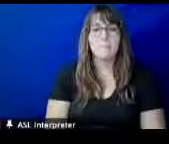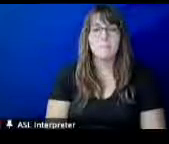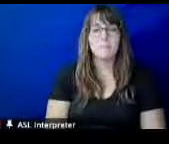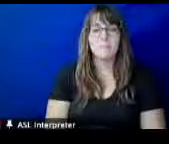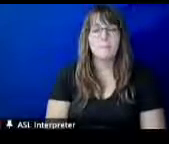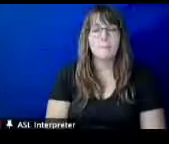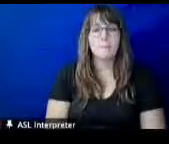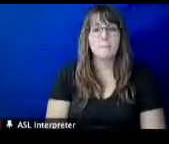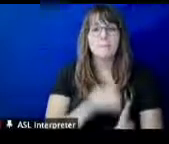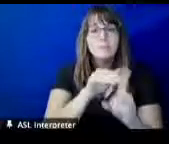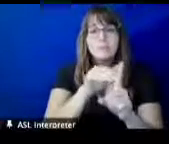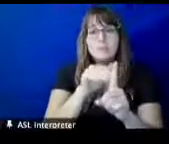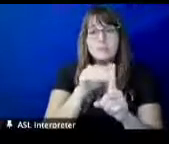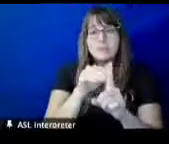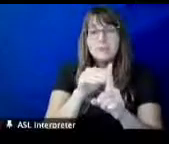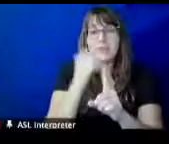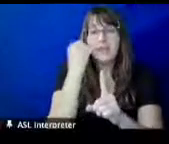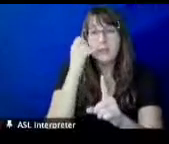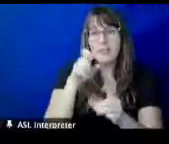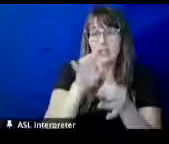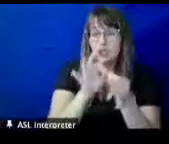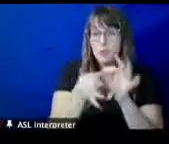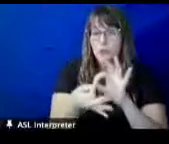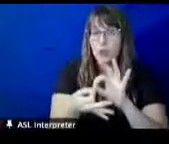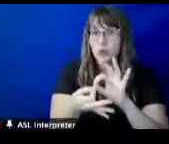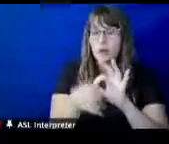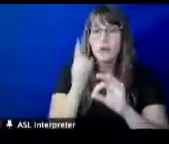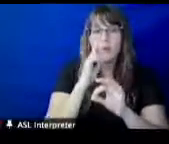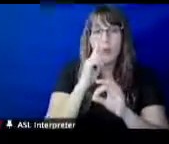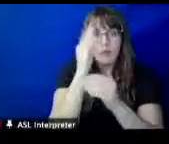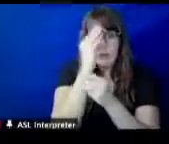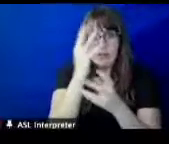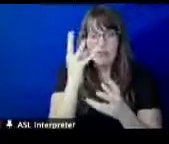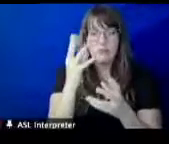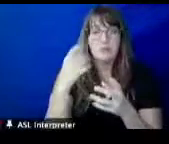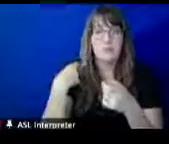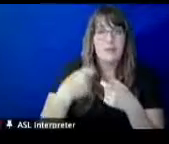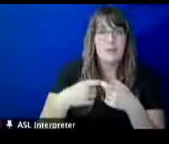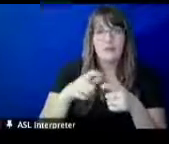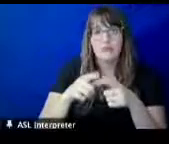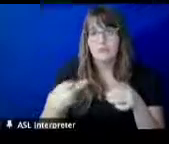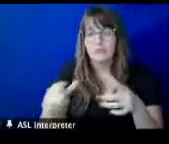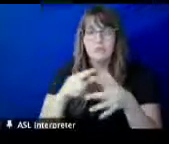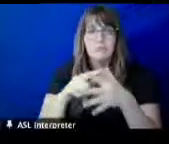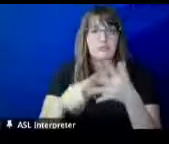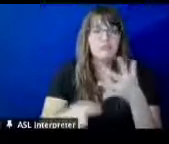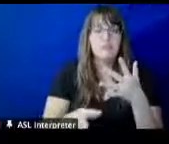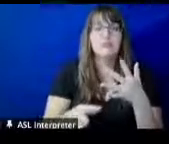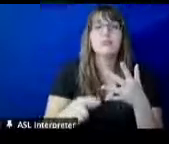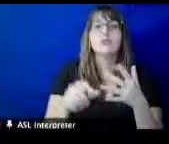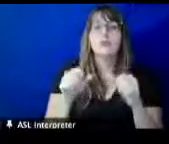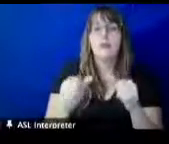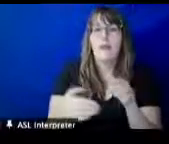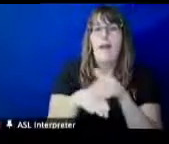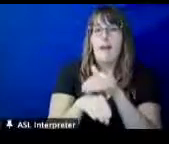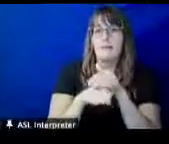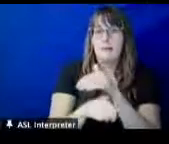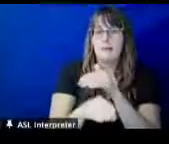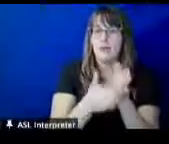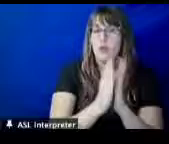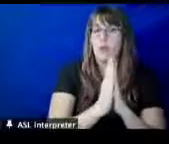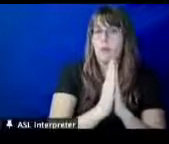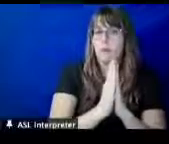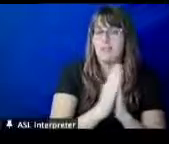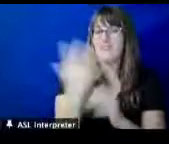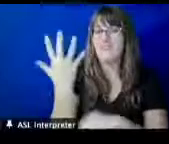And as a reminder, if you need an interpreter to provide input on any day when there's no language line, please submit your request at